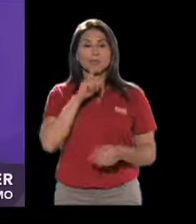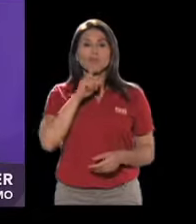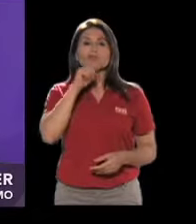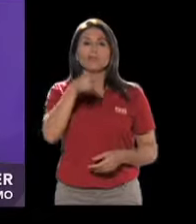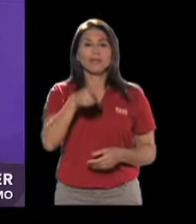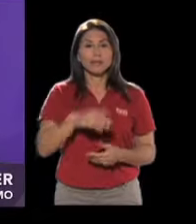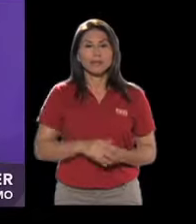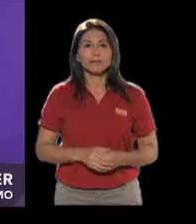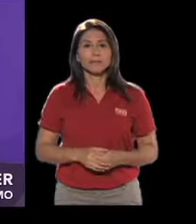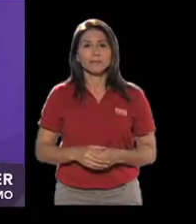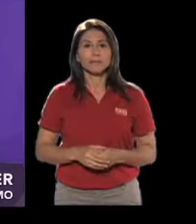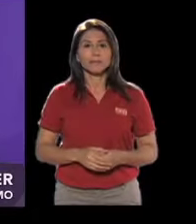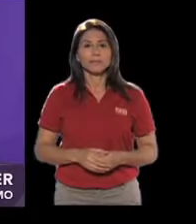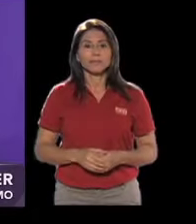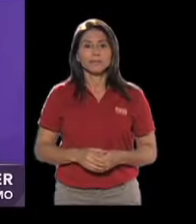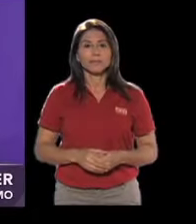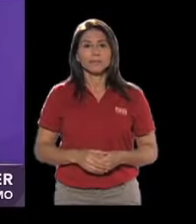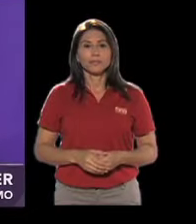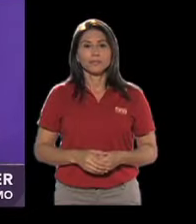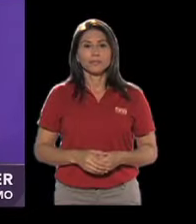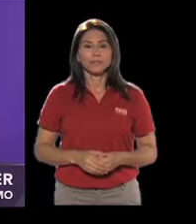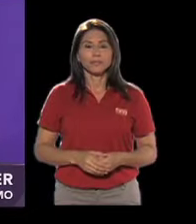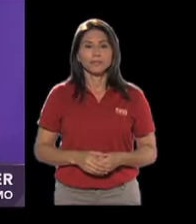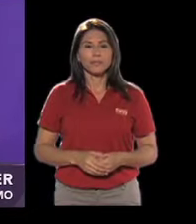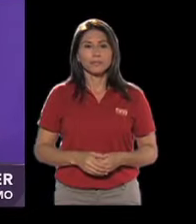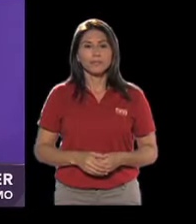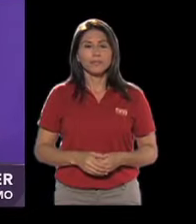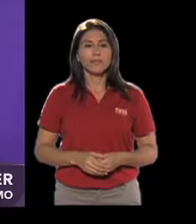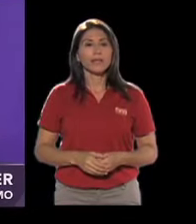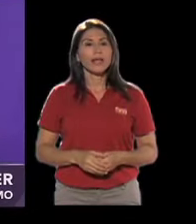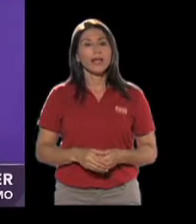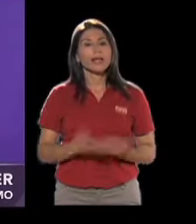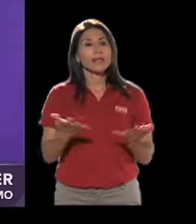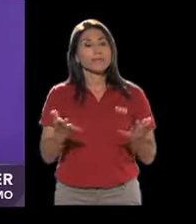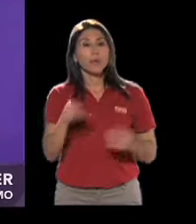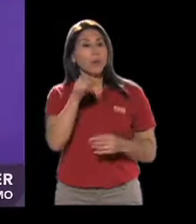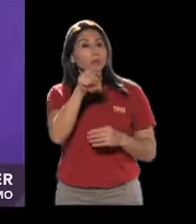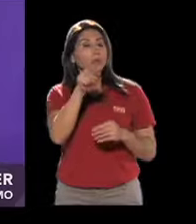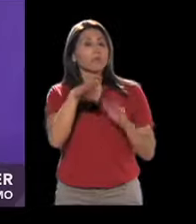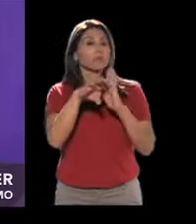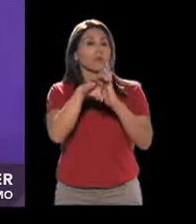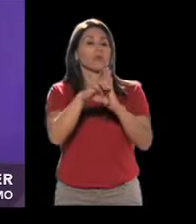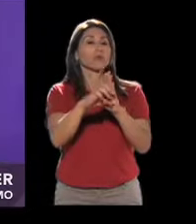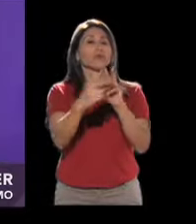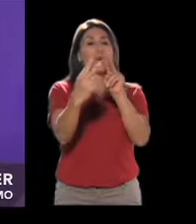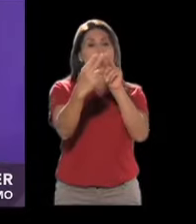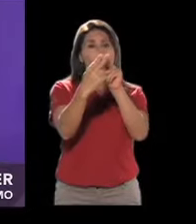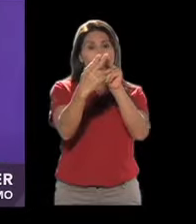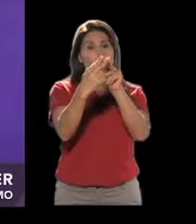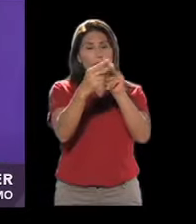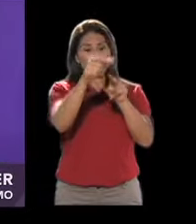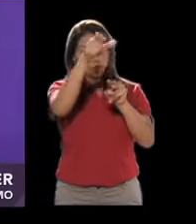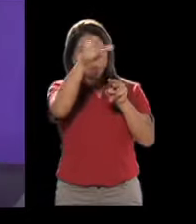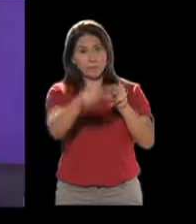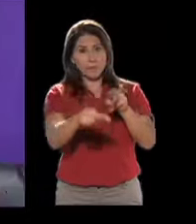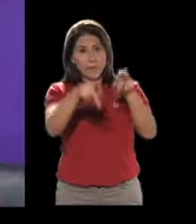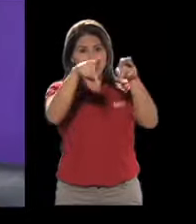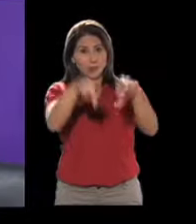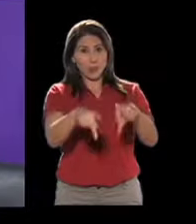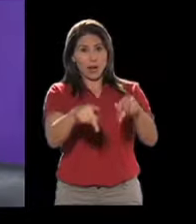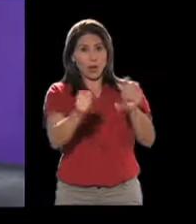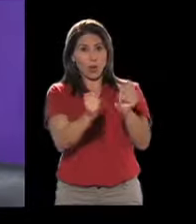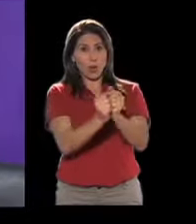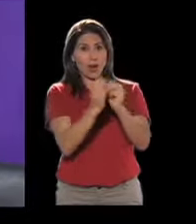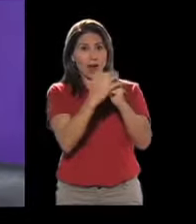muy cierto that you meet one person with autism, que usted conoce you a meet una one person persona with autism. con autismo, lo que está conociendo